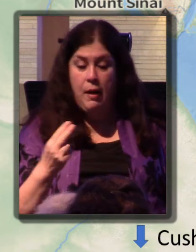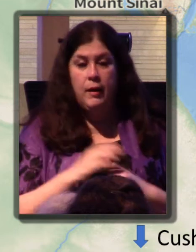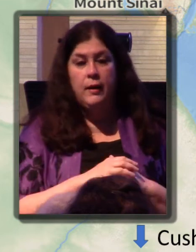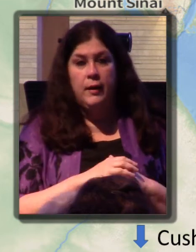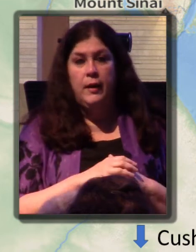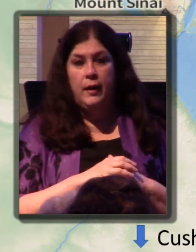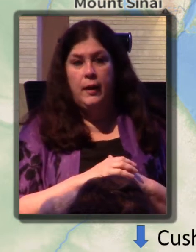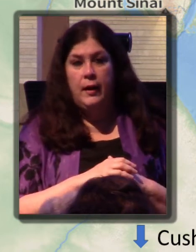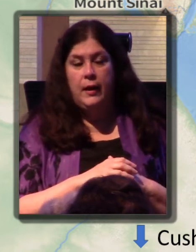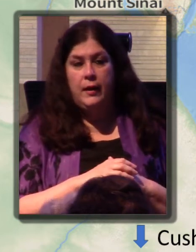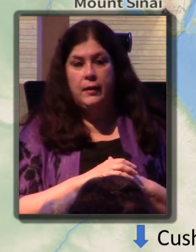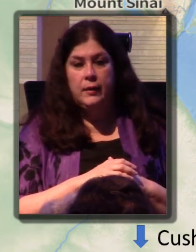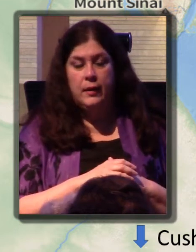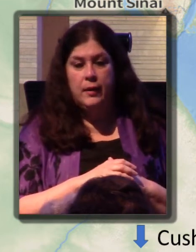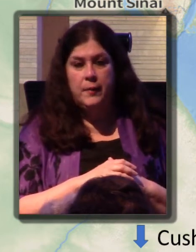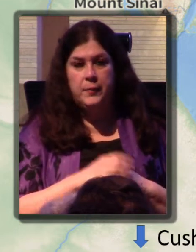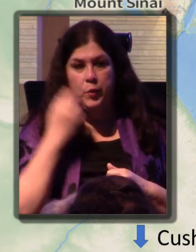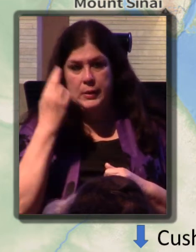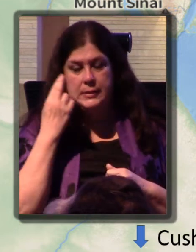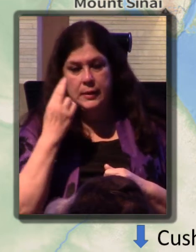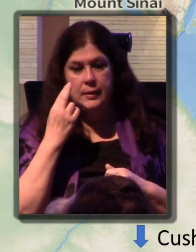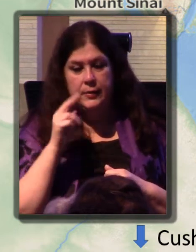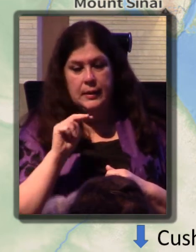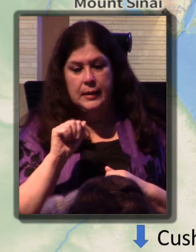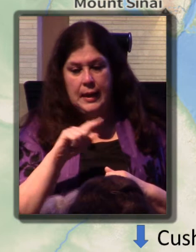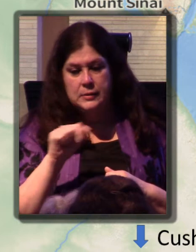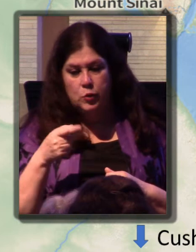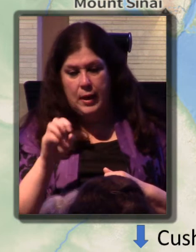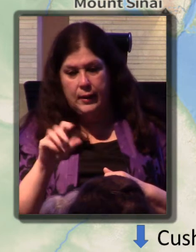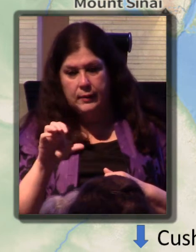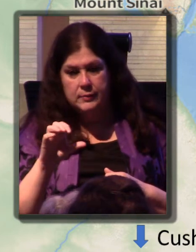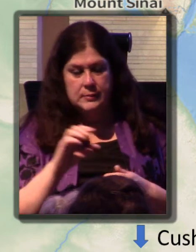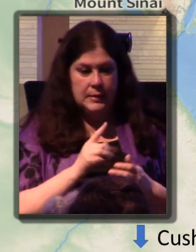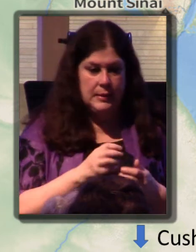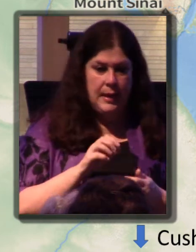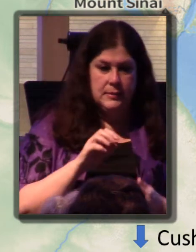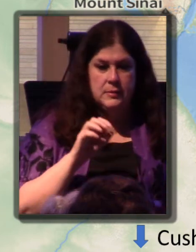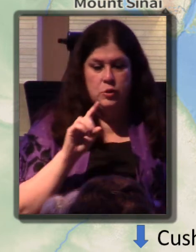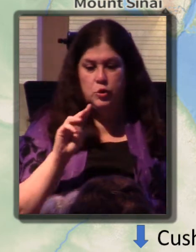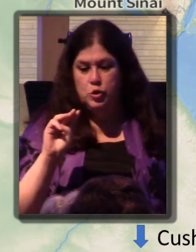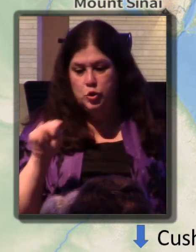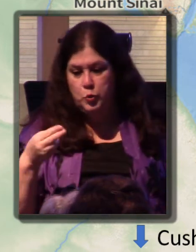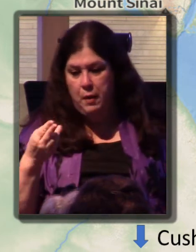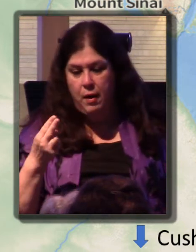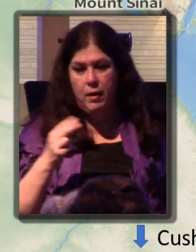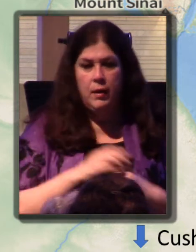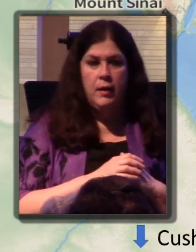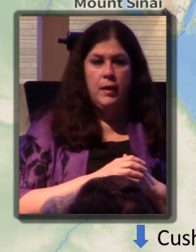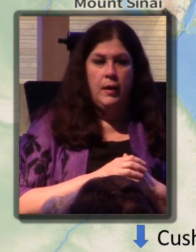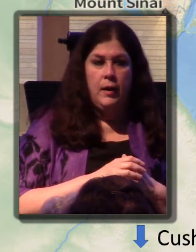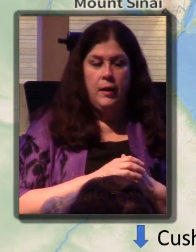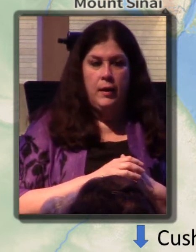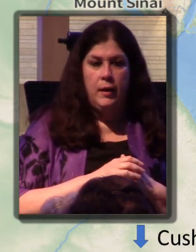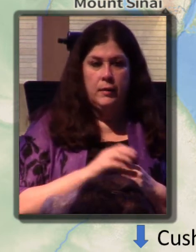says Edom. And the reason for that is that the Masoretic text has Duma, and the Septuagint, the Greek